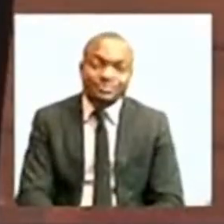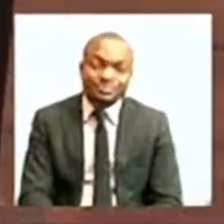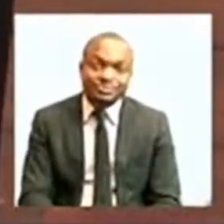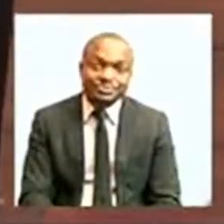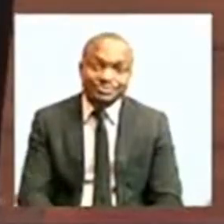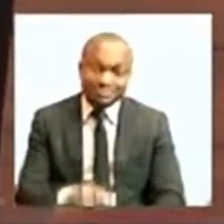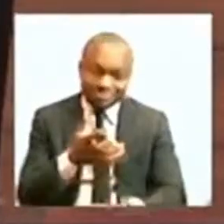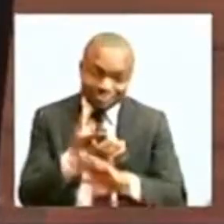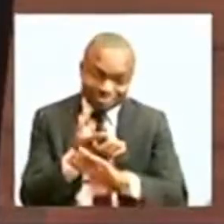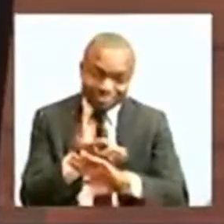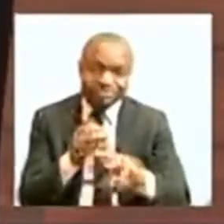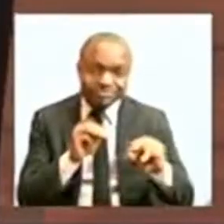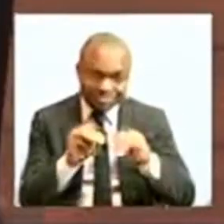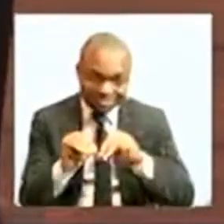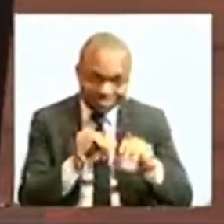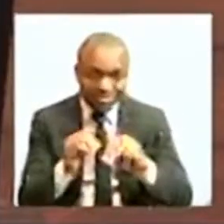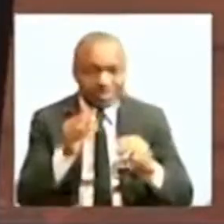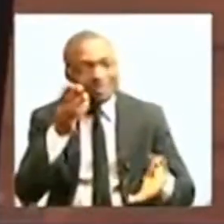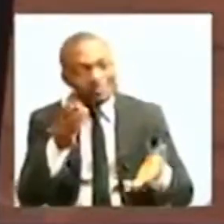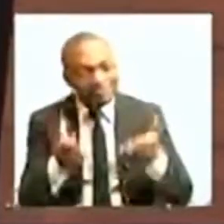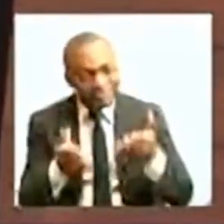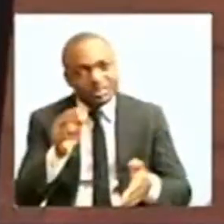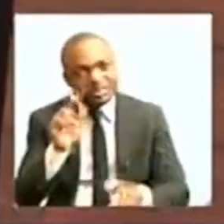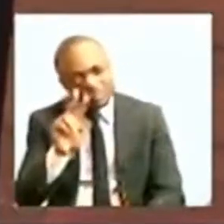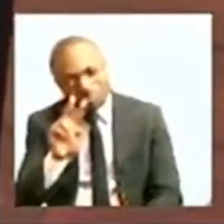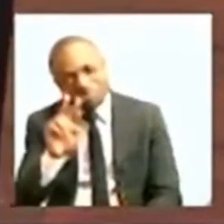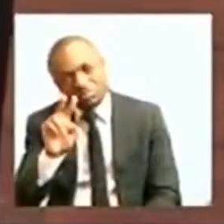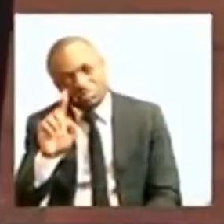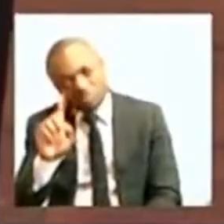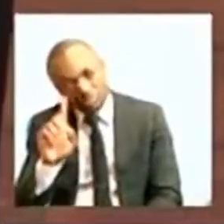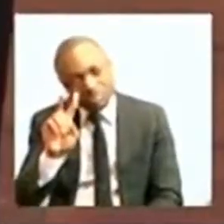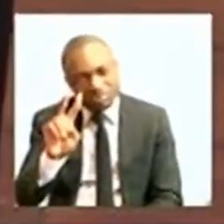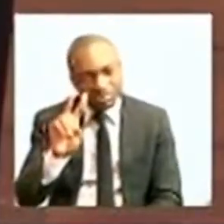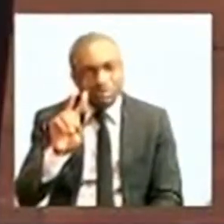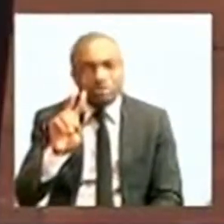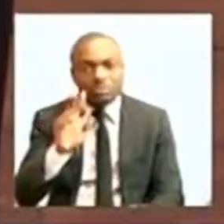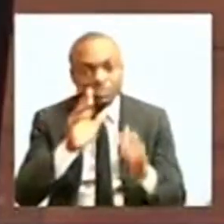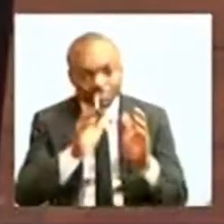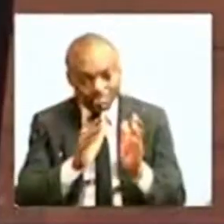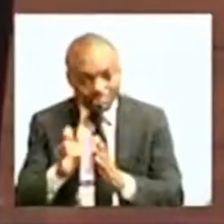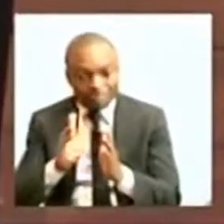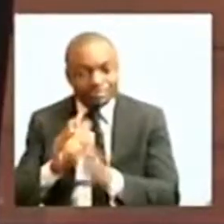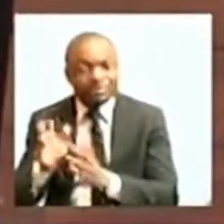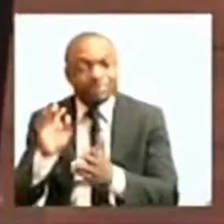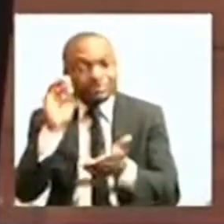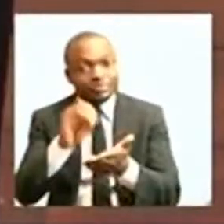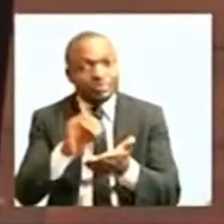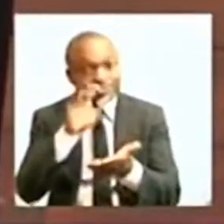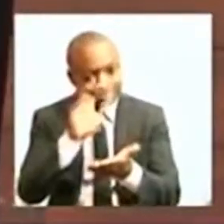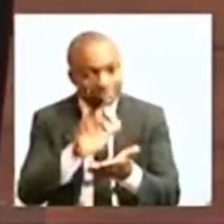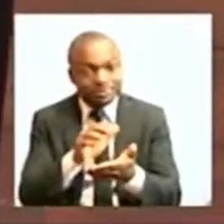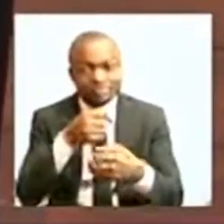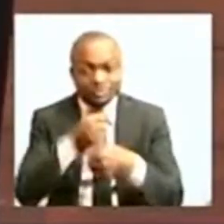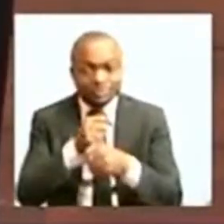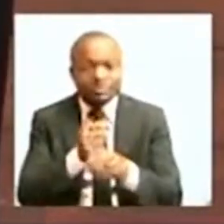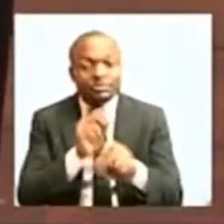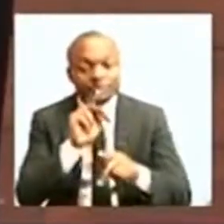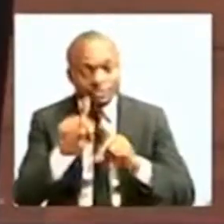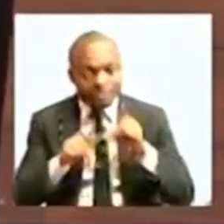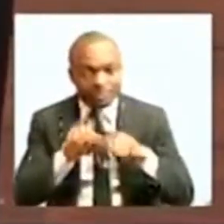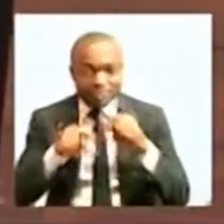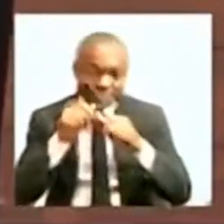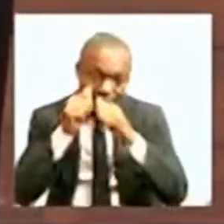are difficult to manage. So maybe 1 or 2 measures that you have implemented, punitive measures, that will make these people